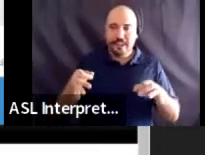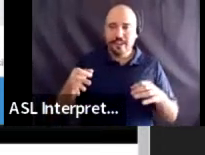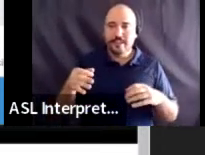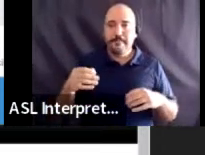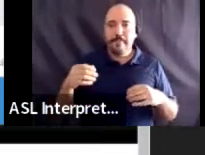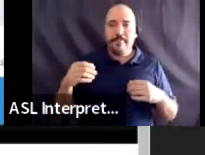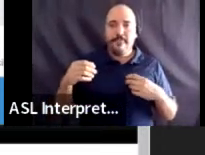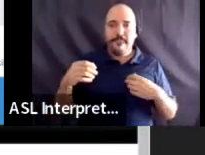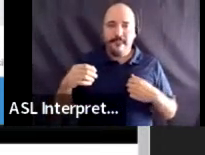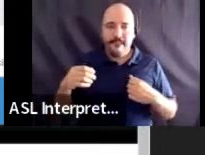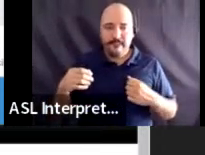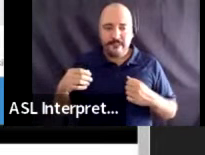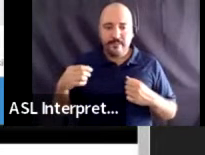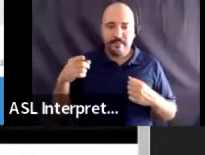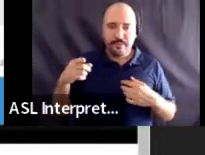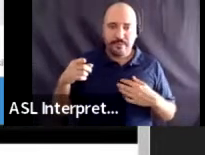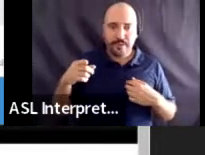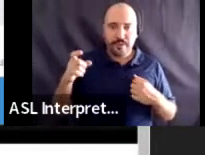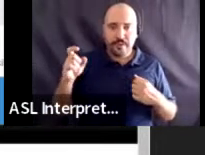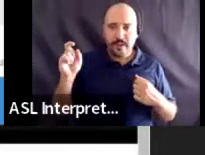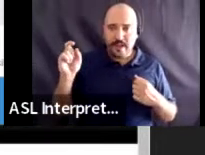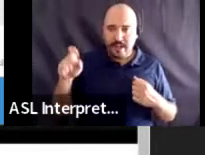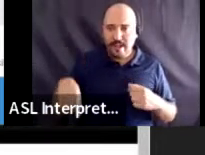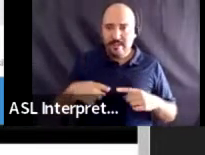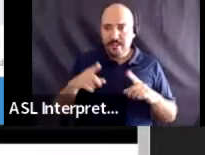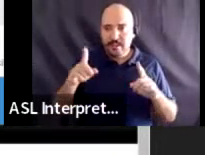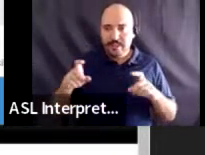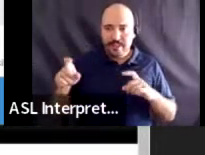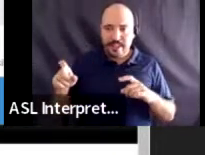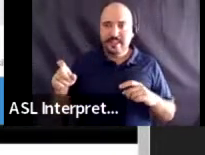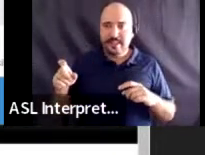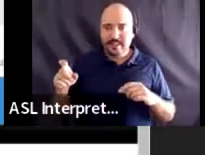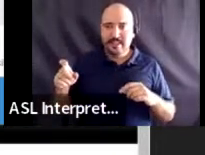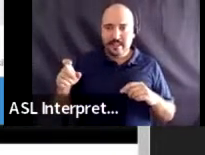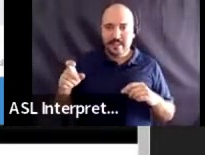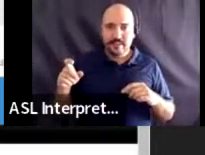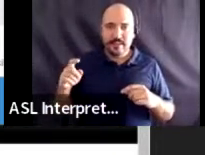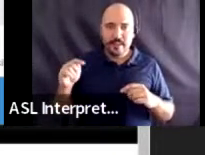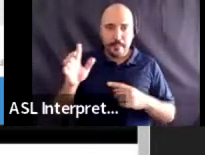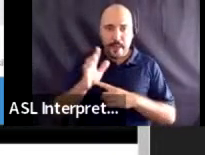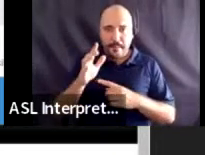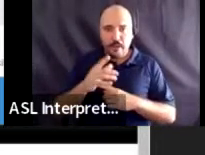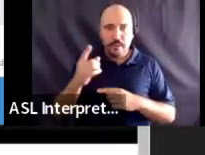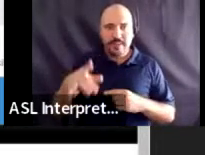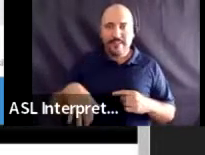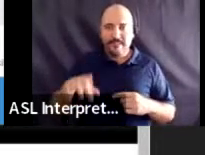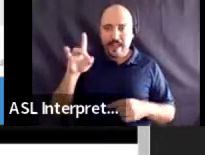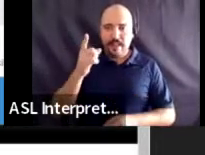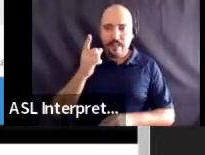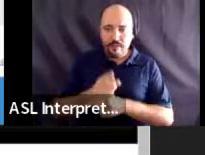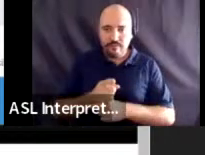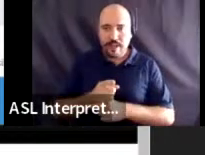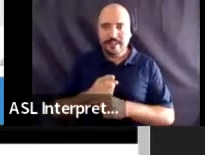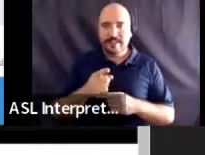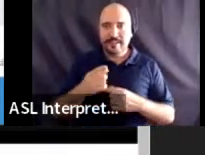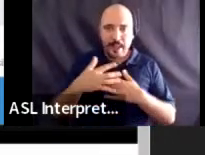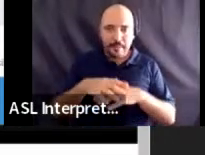and so you got to test the popular ones and find the right combination